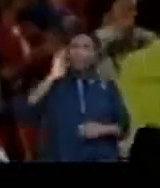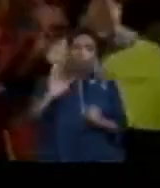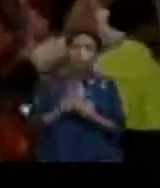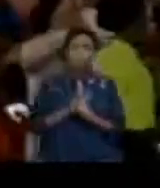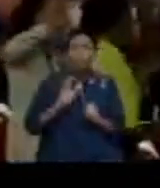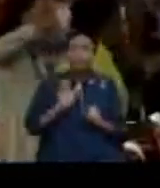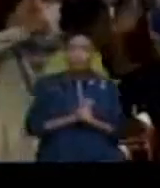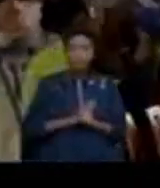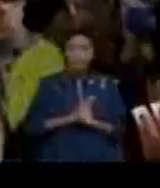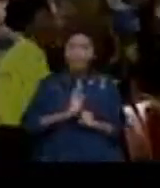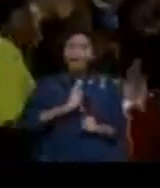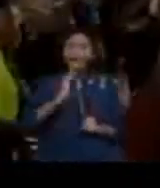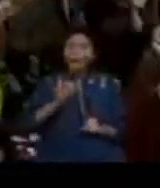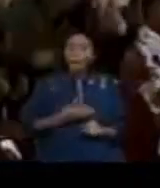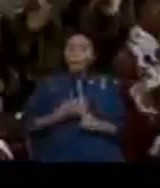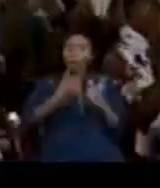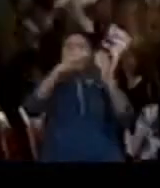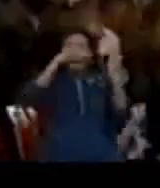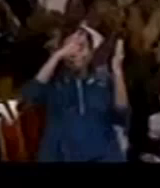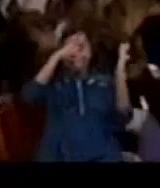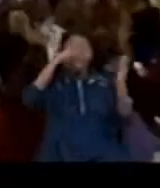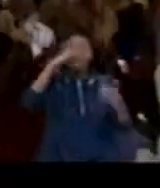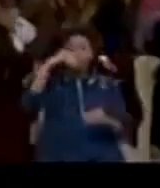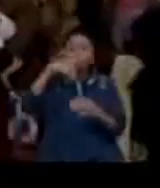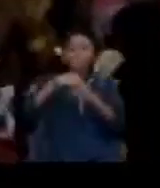fulfill our expectation